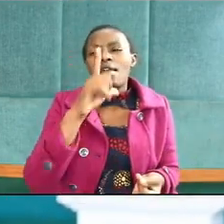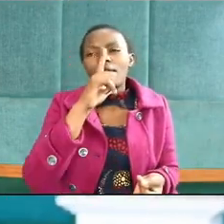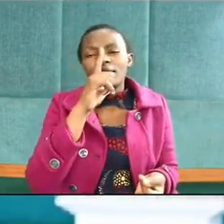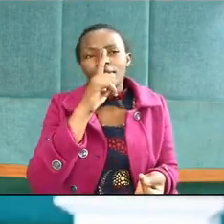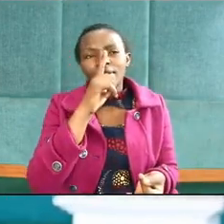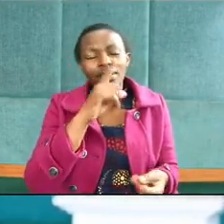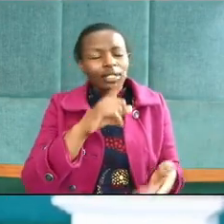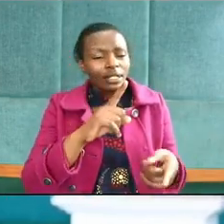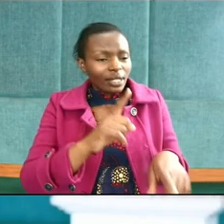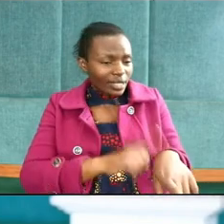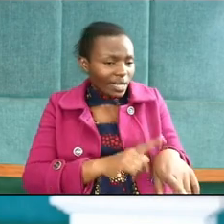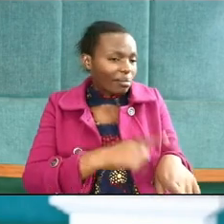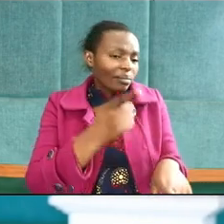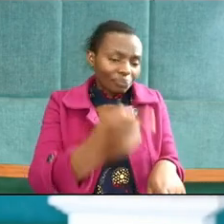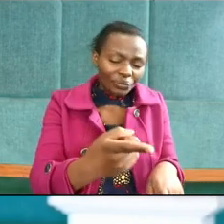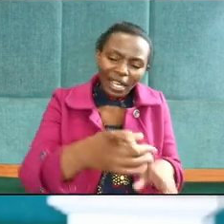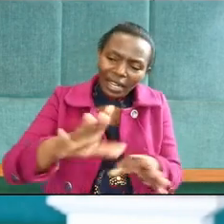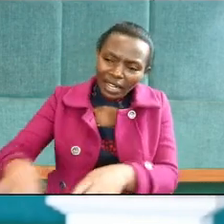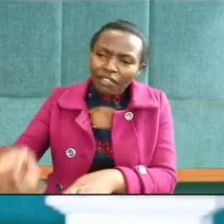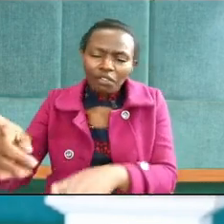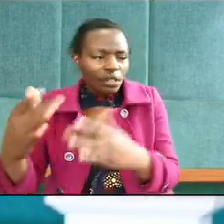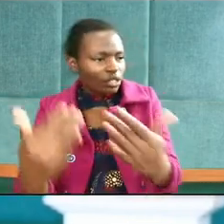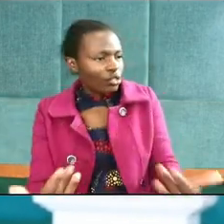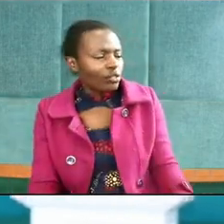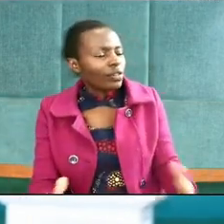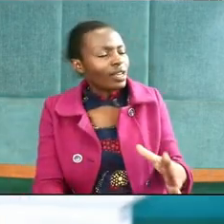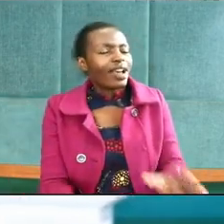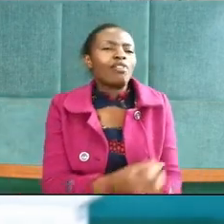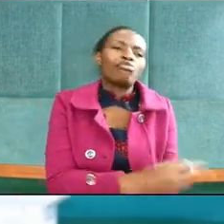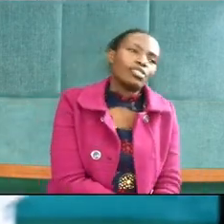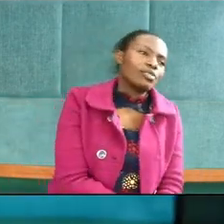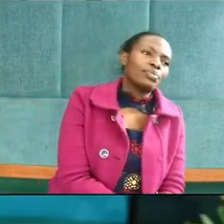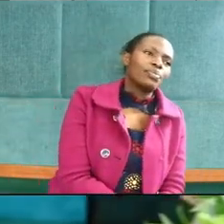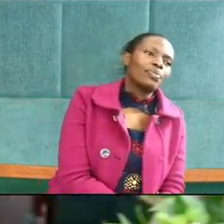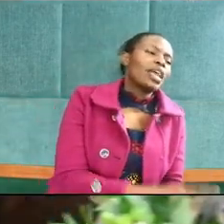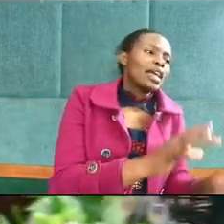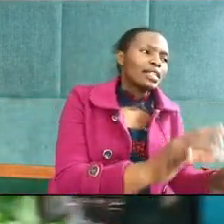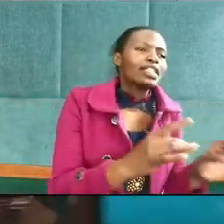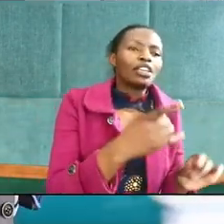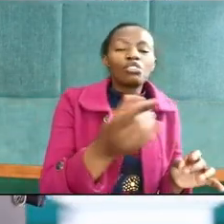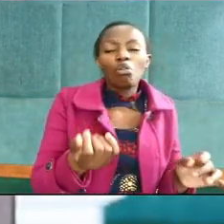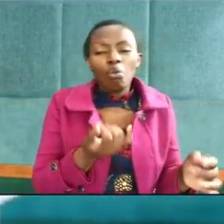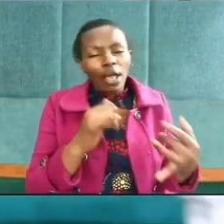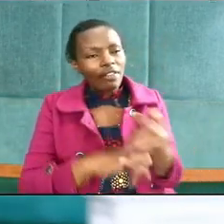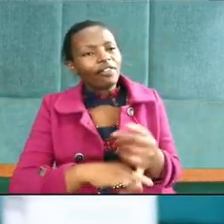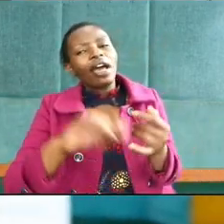your children out of the picture. Take each other, the two of you.